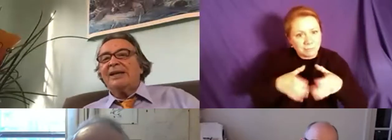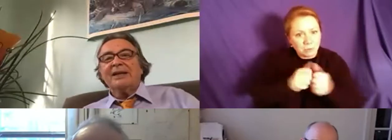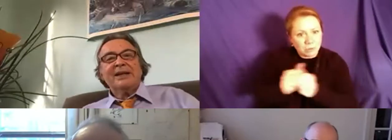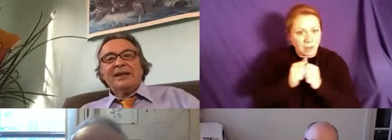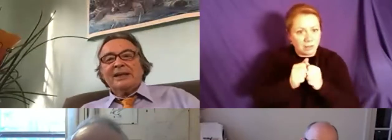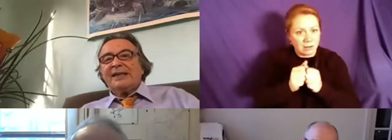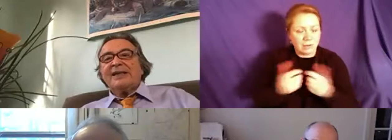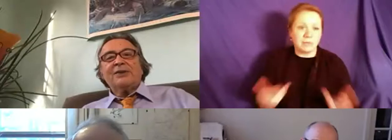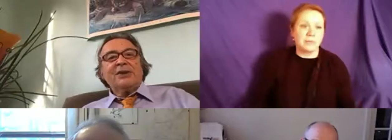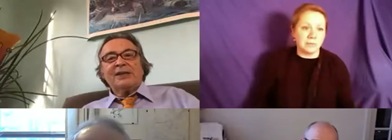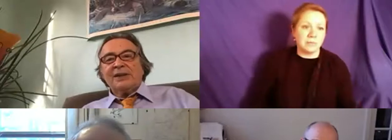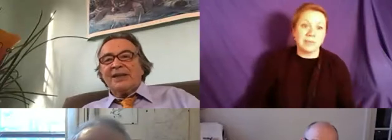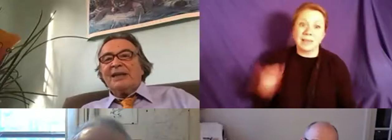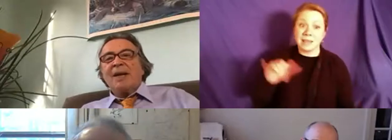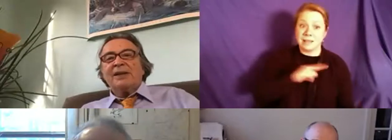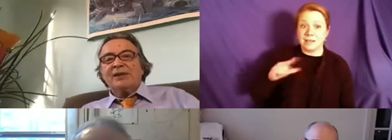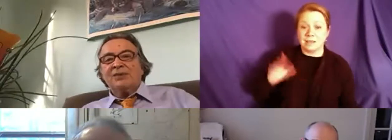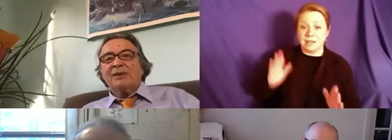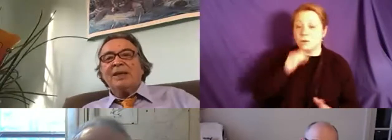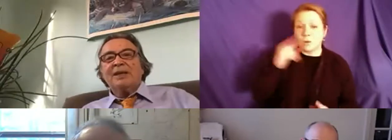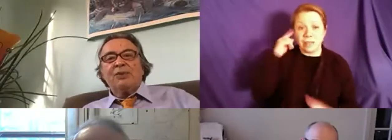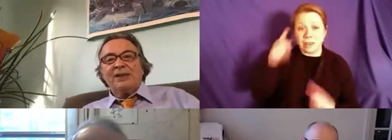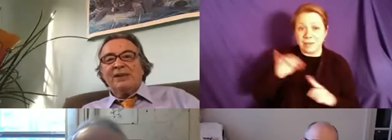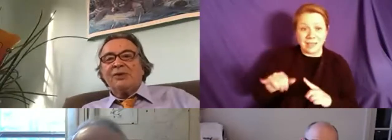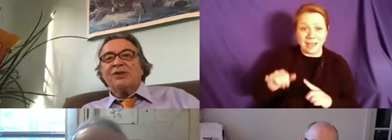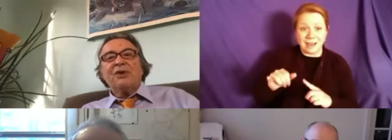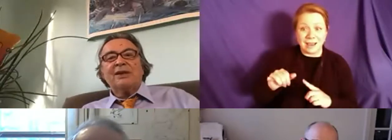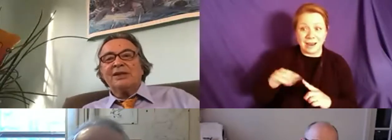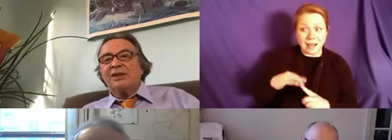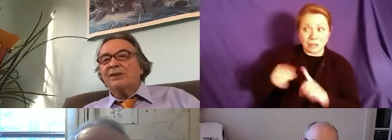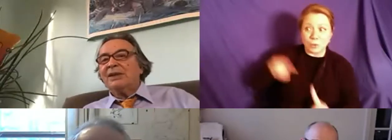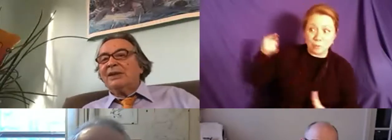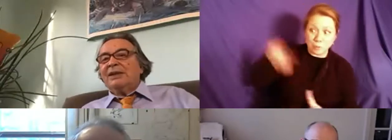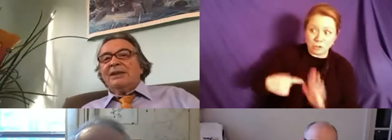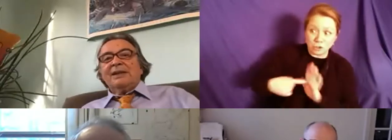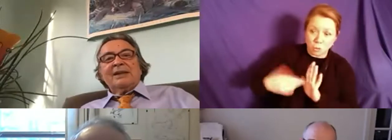something that I think legislators don't necessarily think about unless you really make the point to them very strongly. So